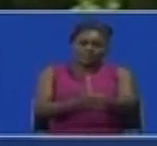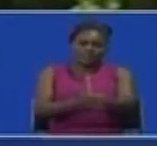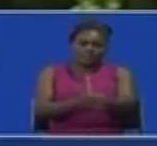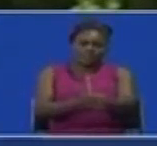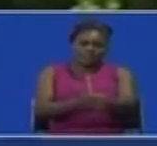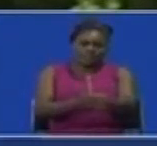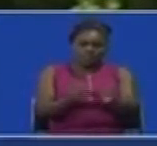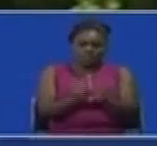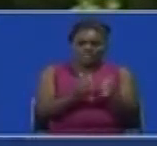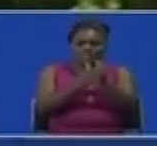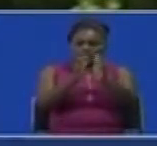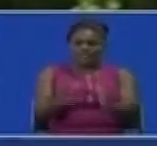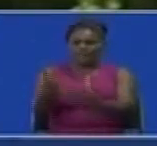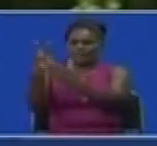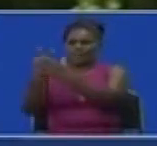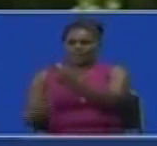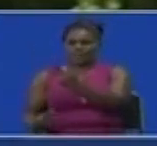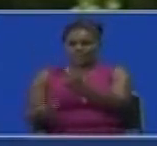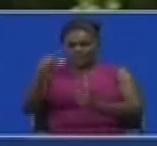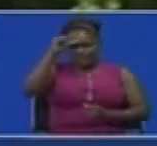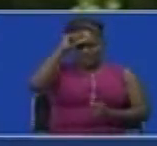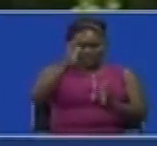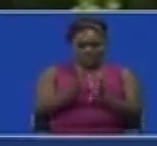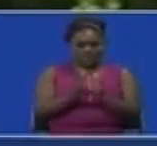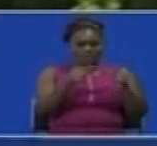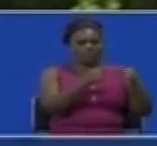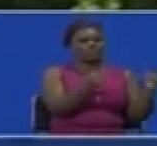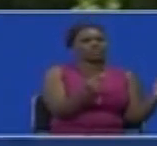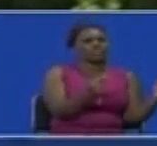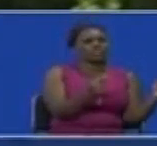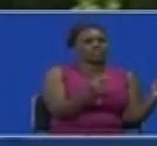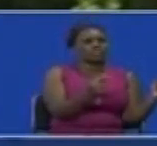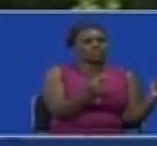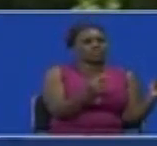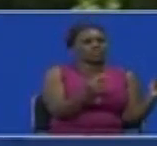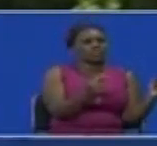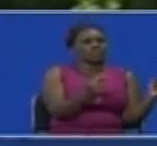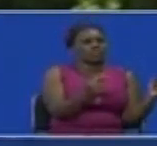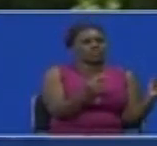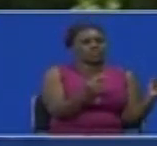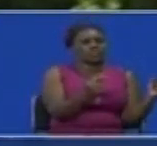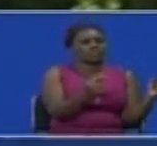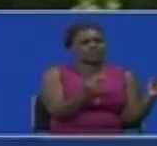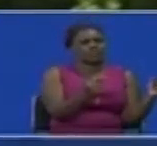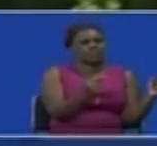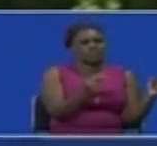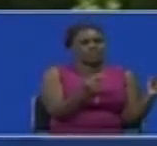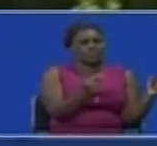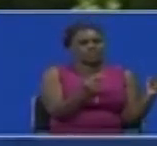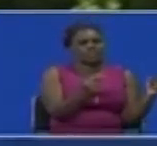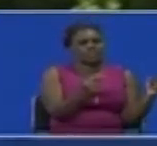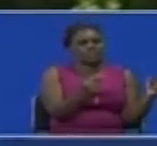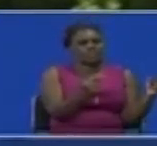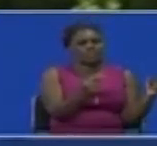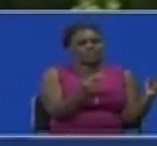our leaders, both government and the politicians, have issues,